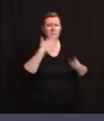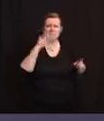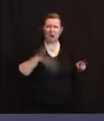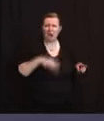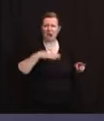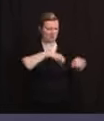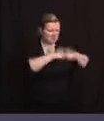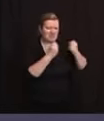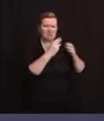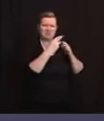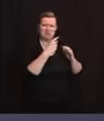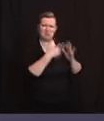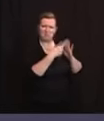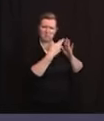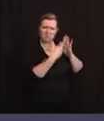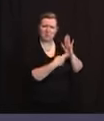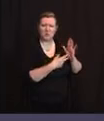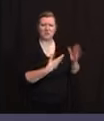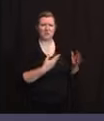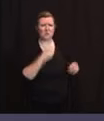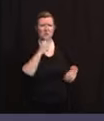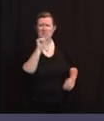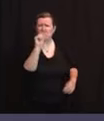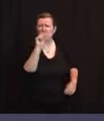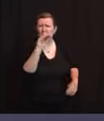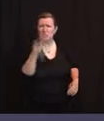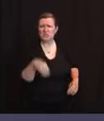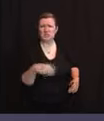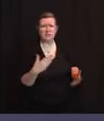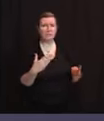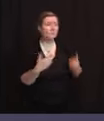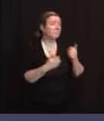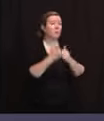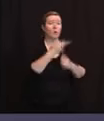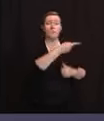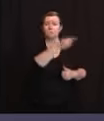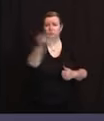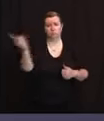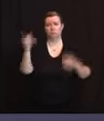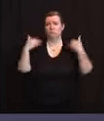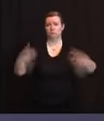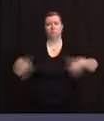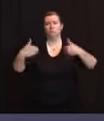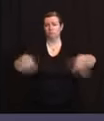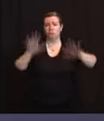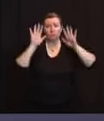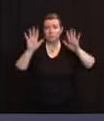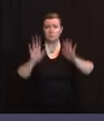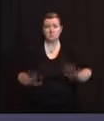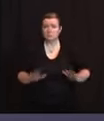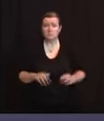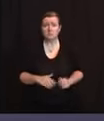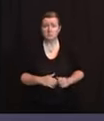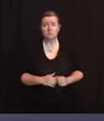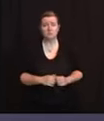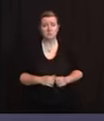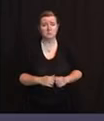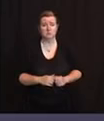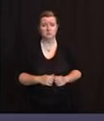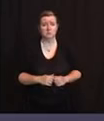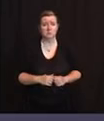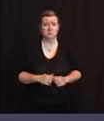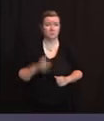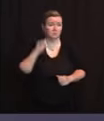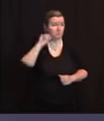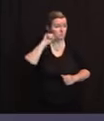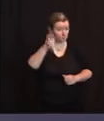the reality. The overwhelming reality is extraordinary in this state. Just to remind everyone, tomorrow we're going to do this earlier. We're